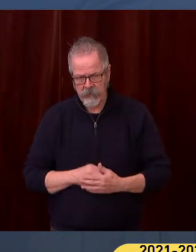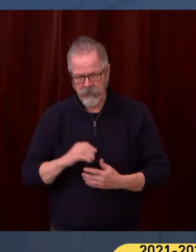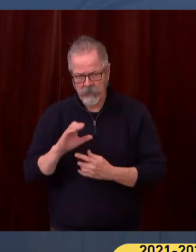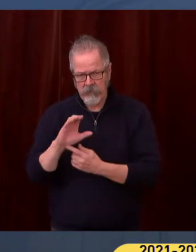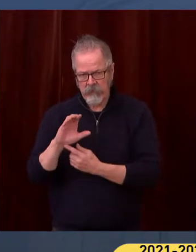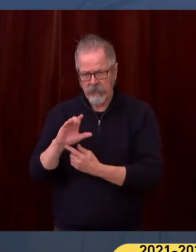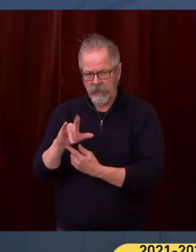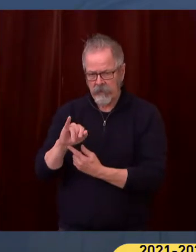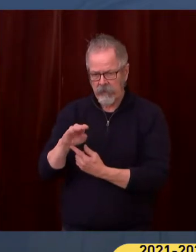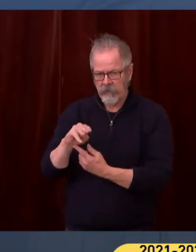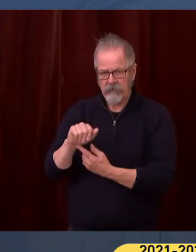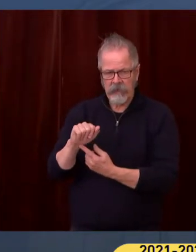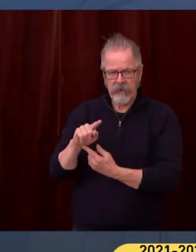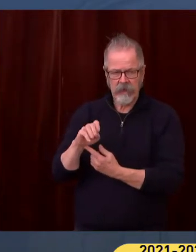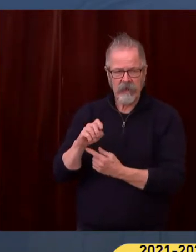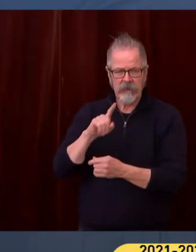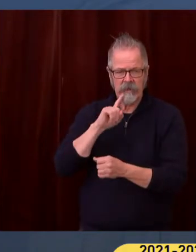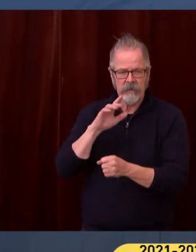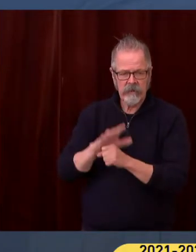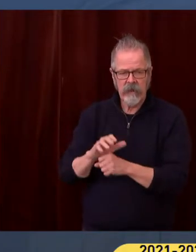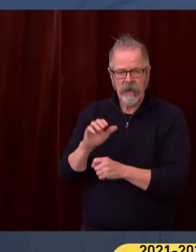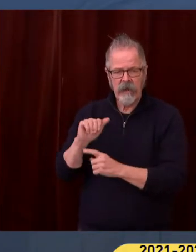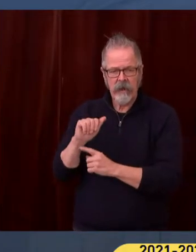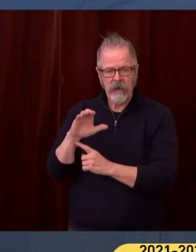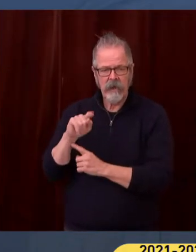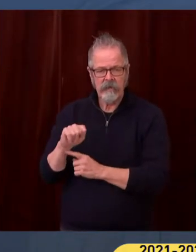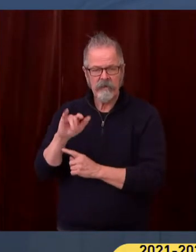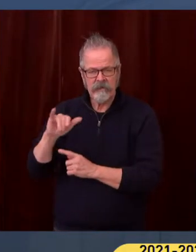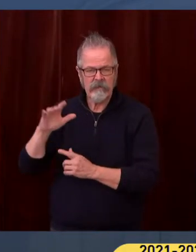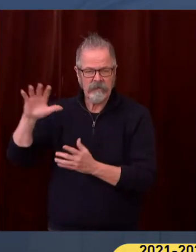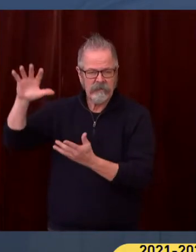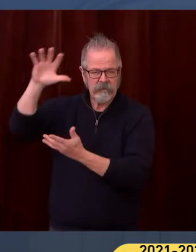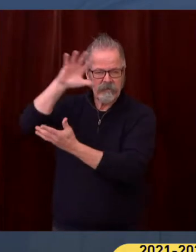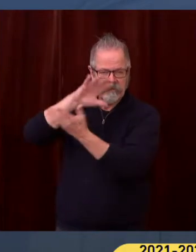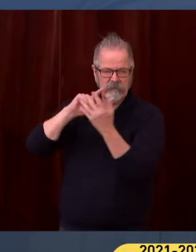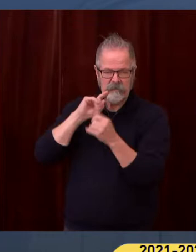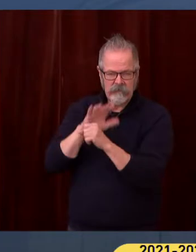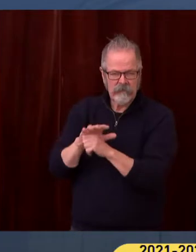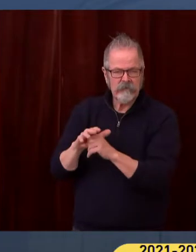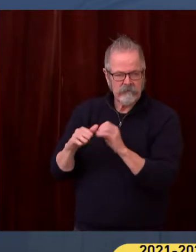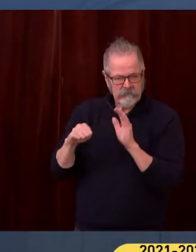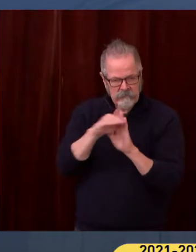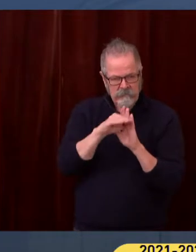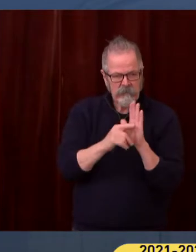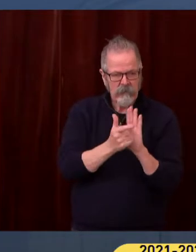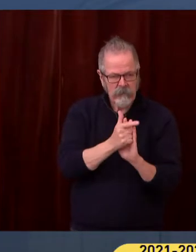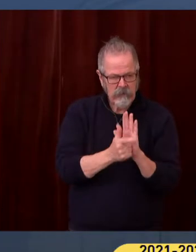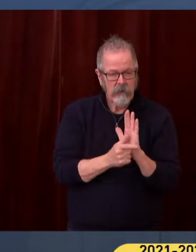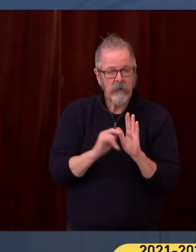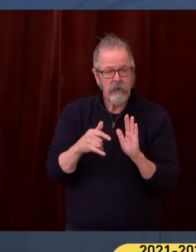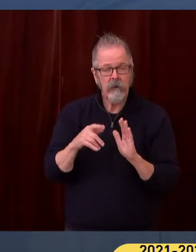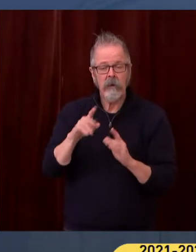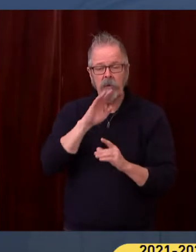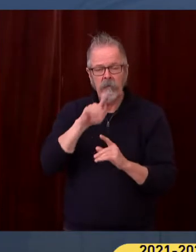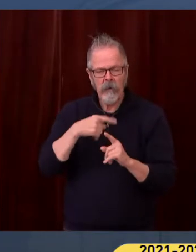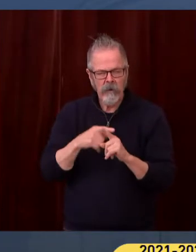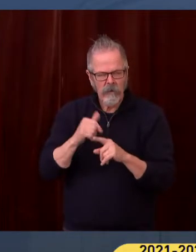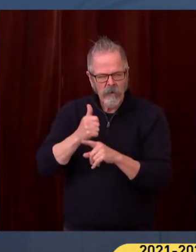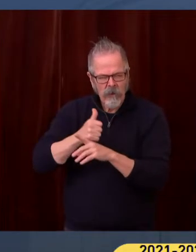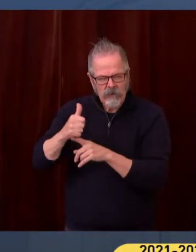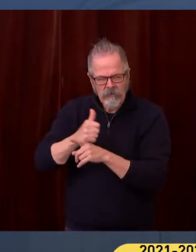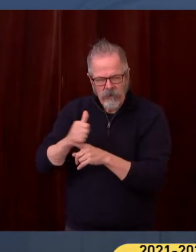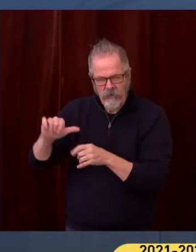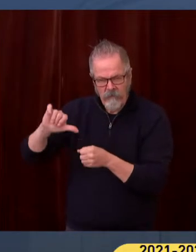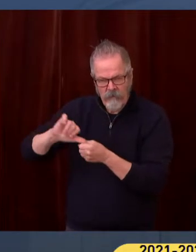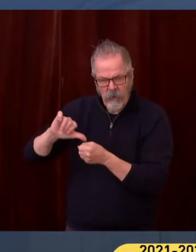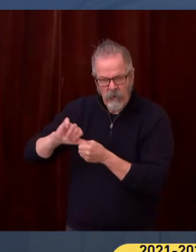fuel suppliers as maybe one of the industries this might impact. And I'm curious if by including them in the legislation, it might intensify the pushback on